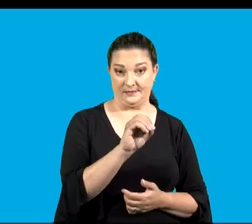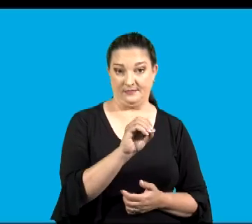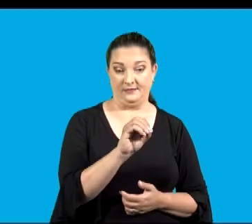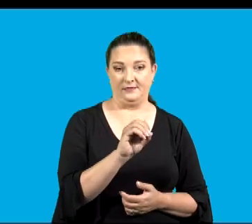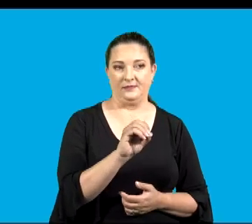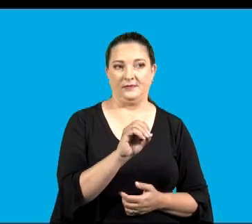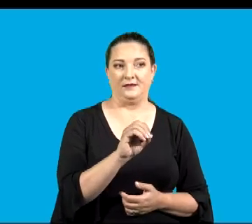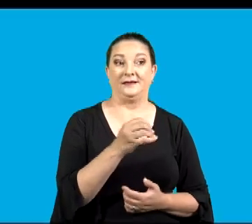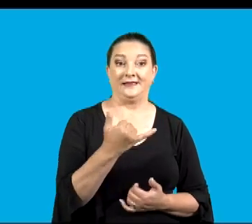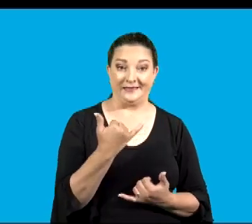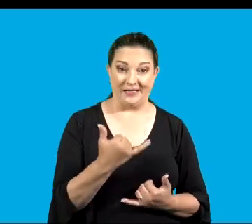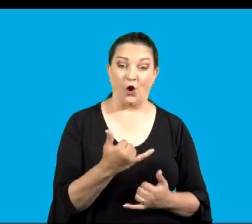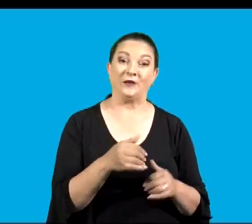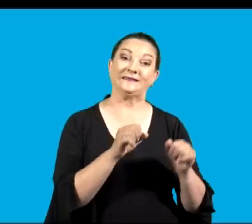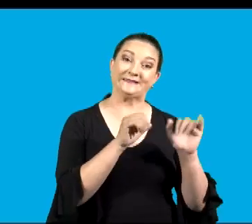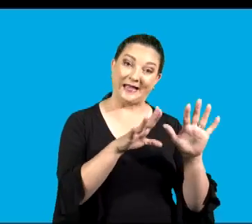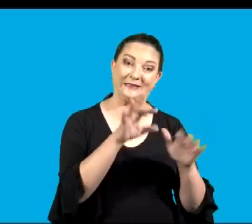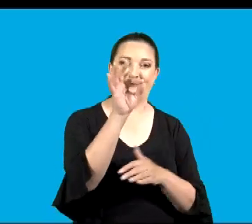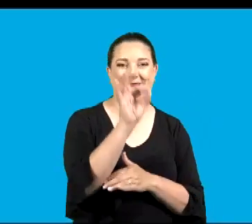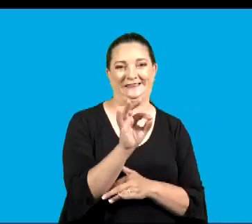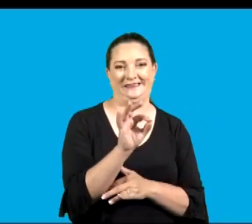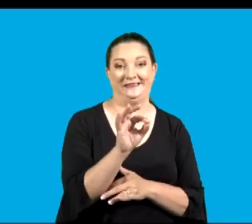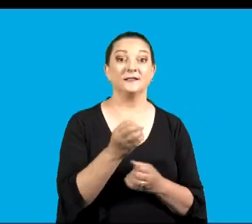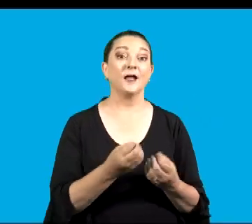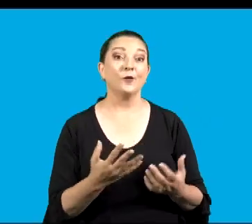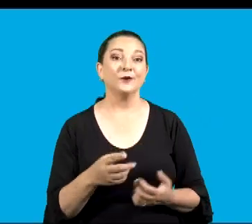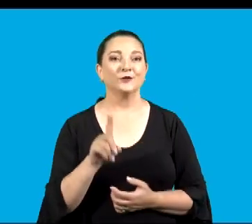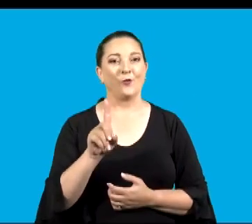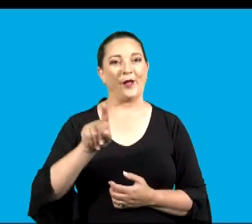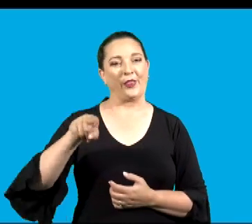16.6 by 10%. That means it's